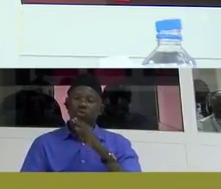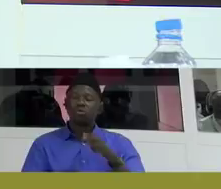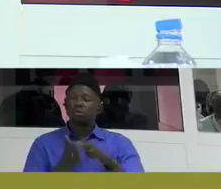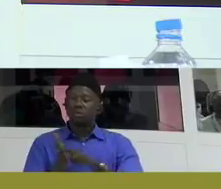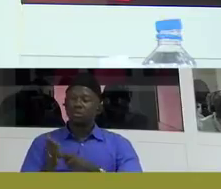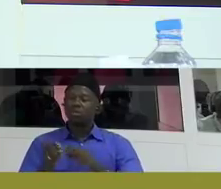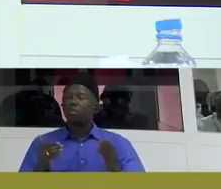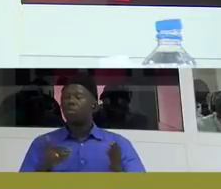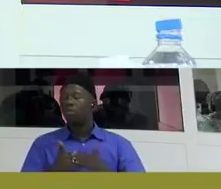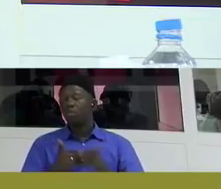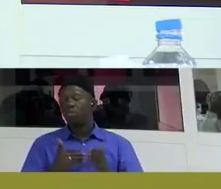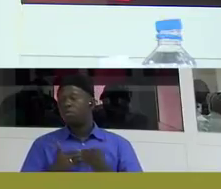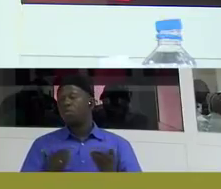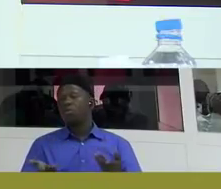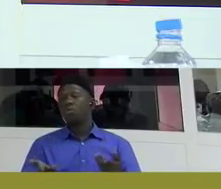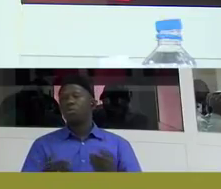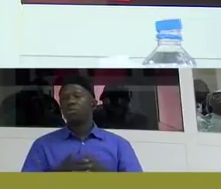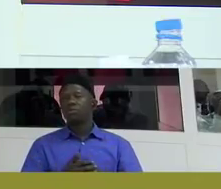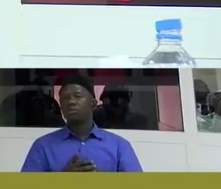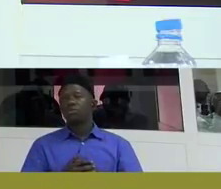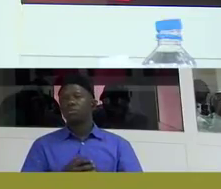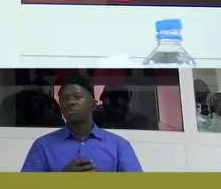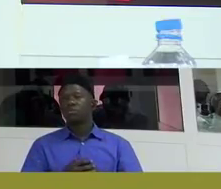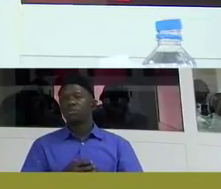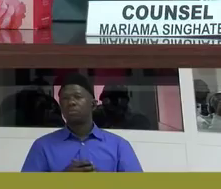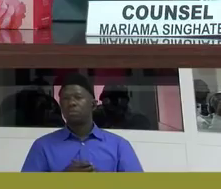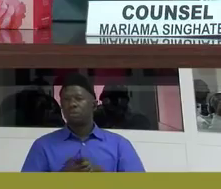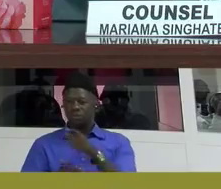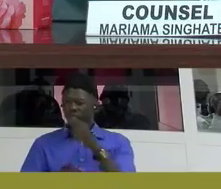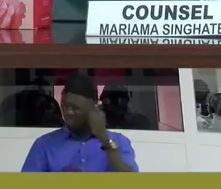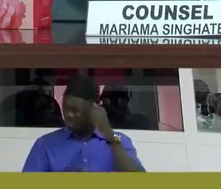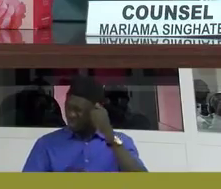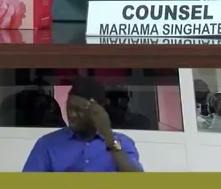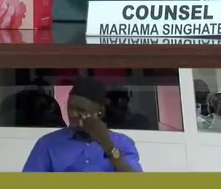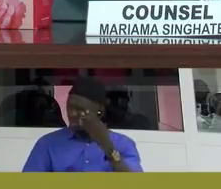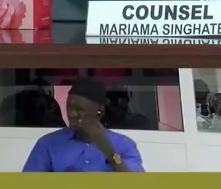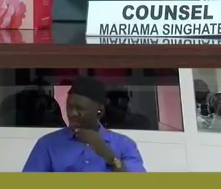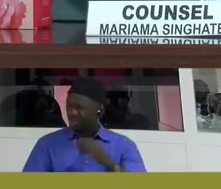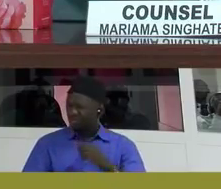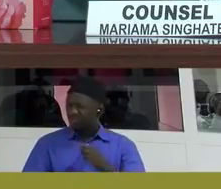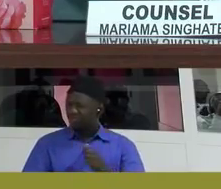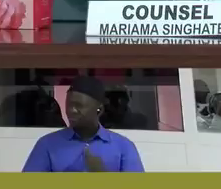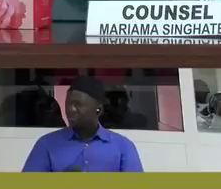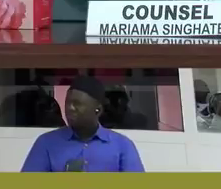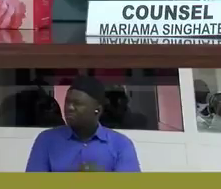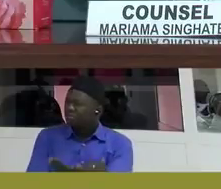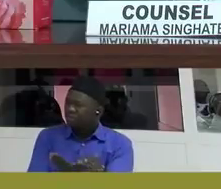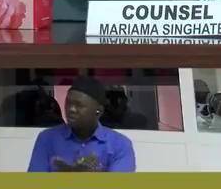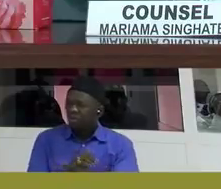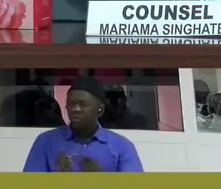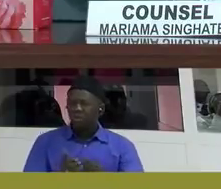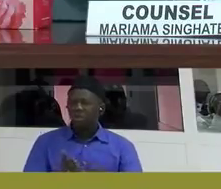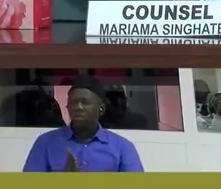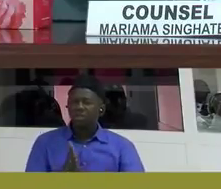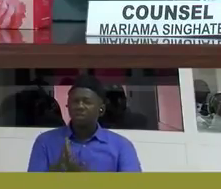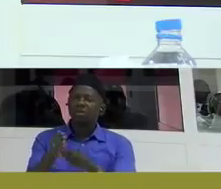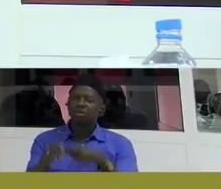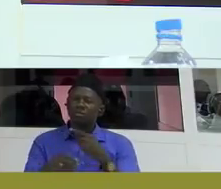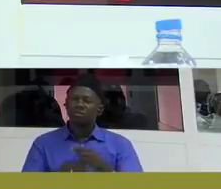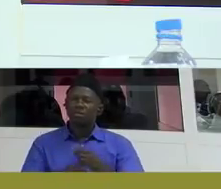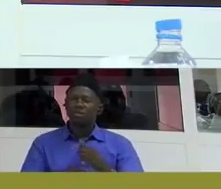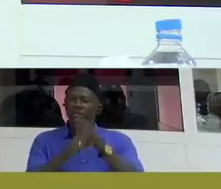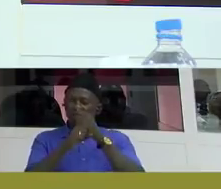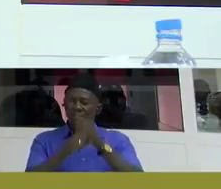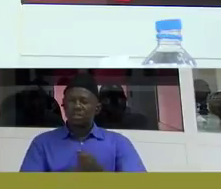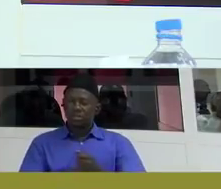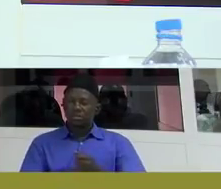most. Did you consider that as a bribe to the leaders of the Christian faith? Yes, and